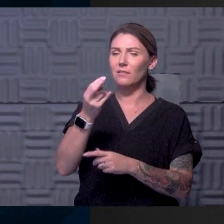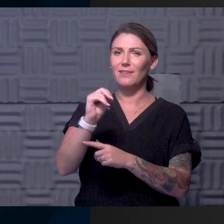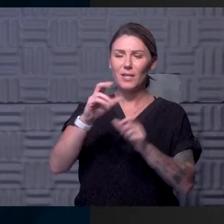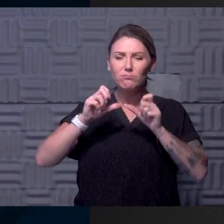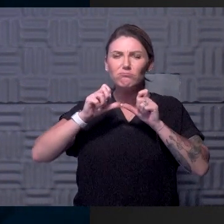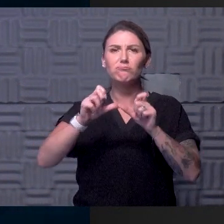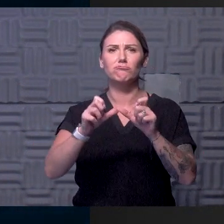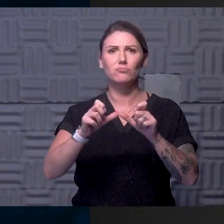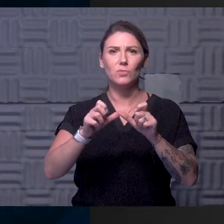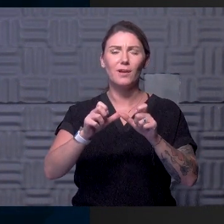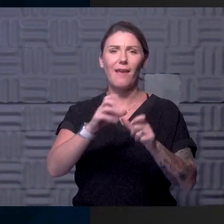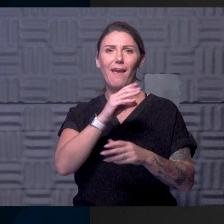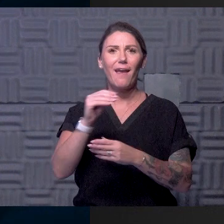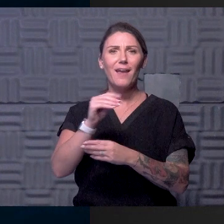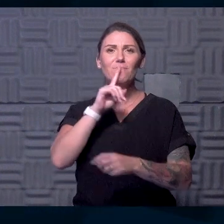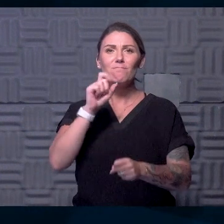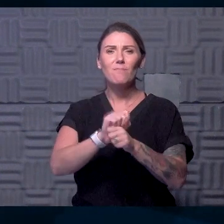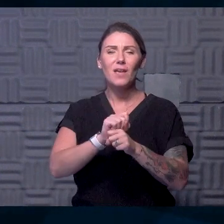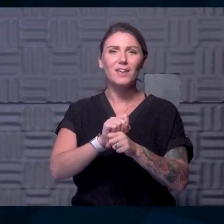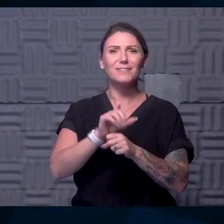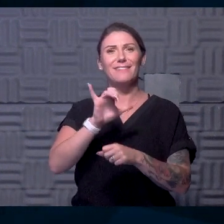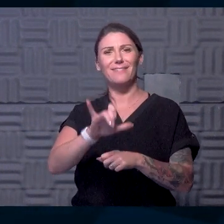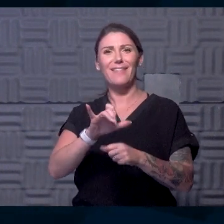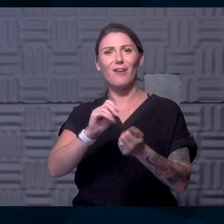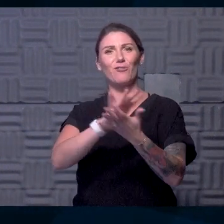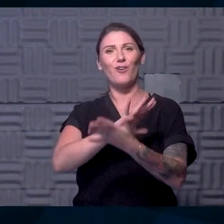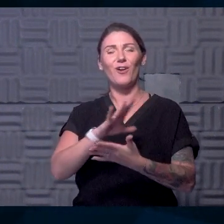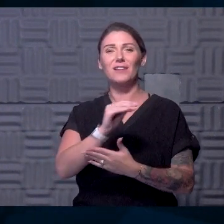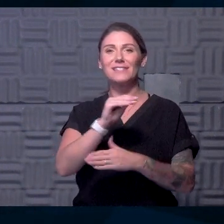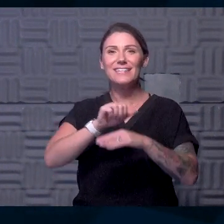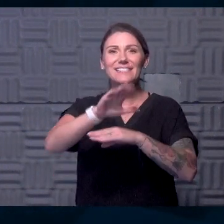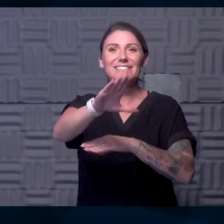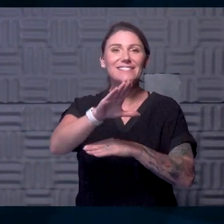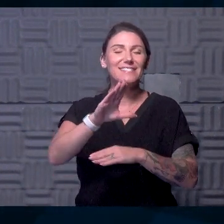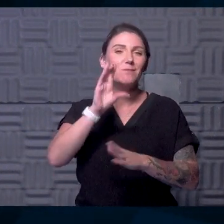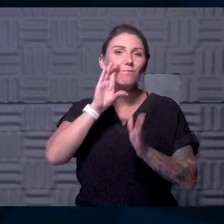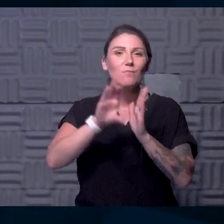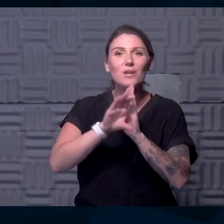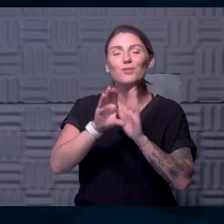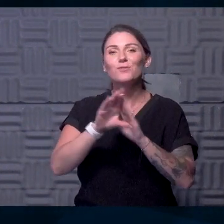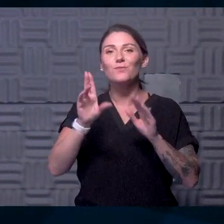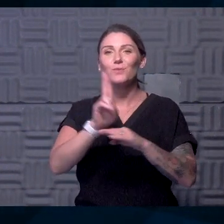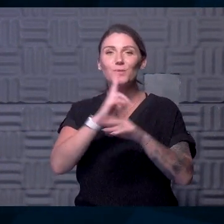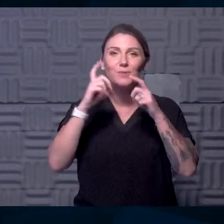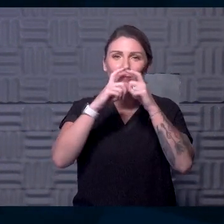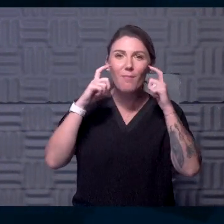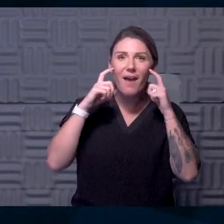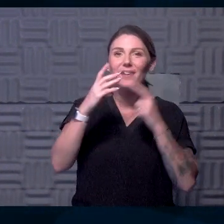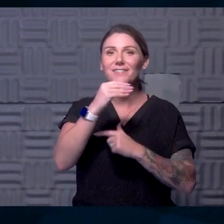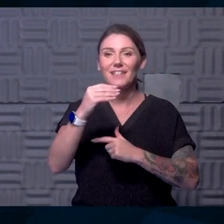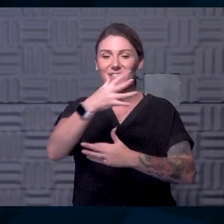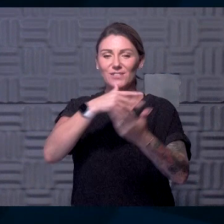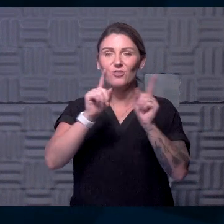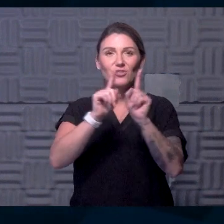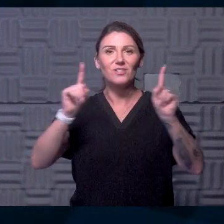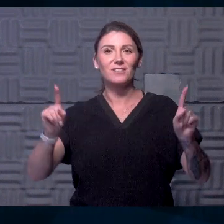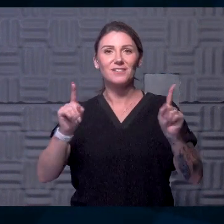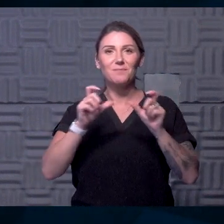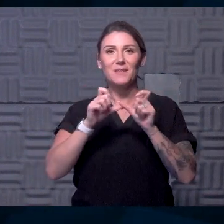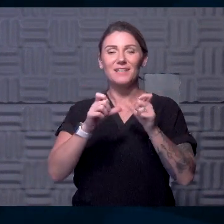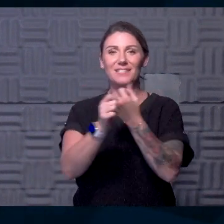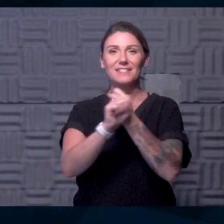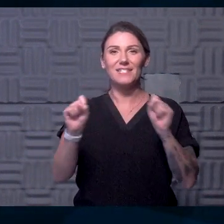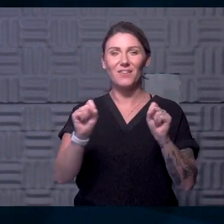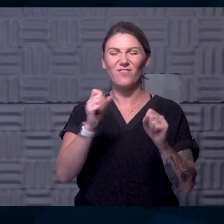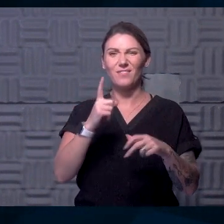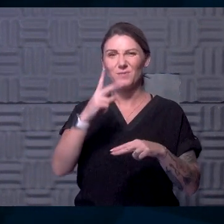cause. Also, please send us your photos of wearing the mask and social distancing to keep each other safe. We're going to do something kind of fun